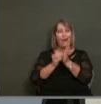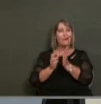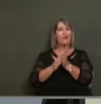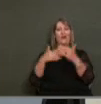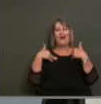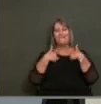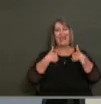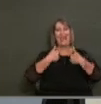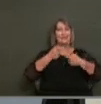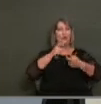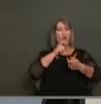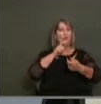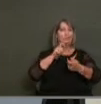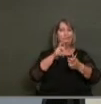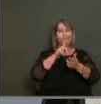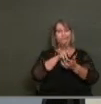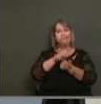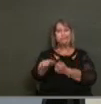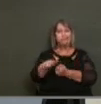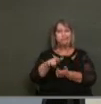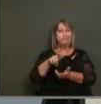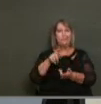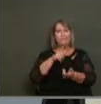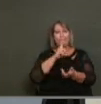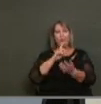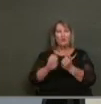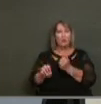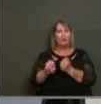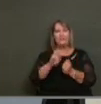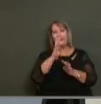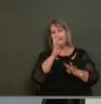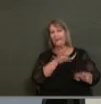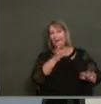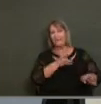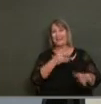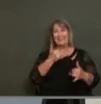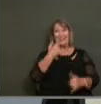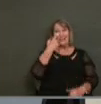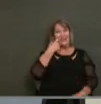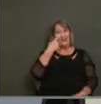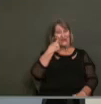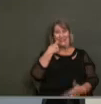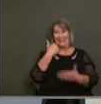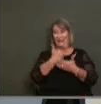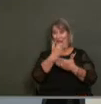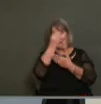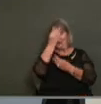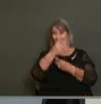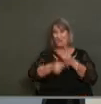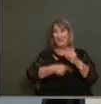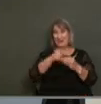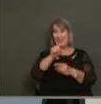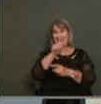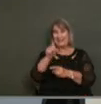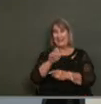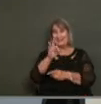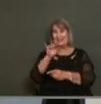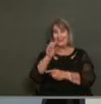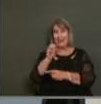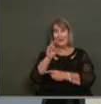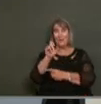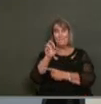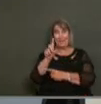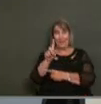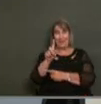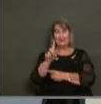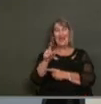the struggling San Antonio community. And now just recently, scandalous information affiliated with Texas Biomed has been brought to